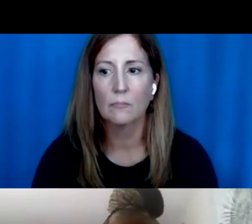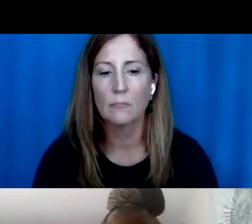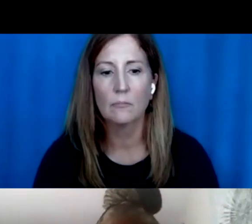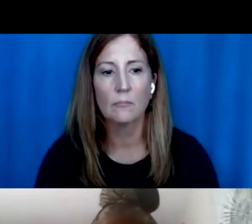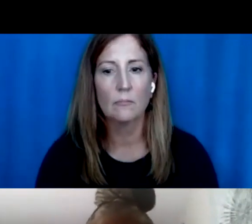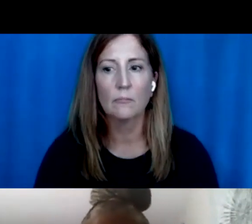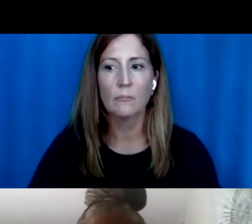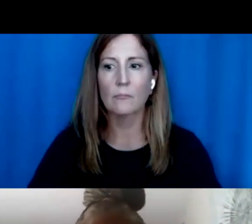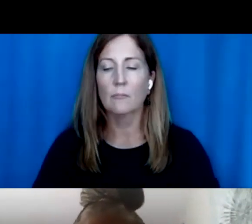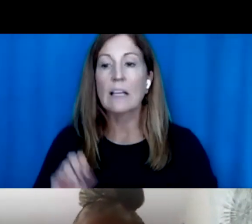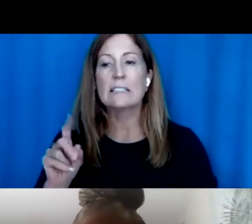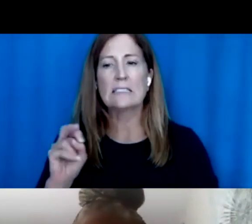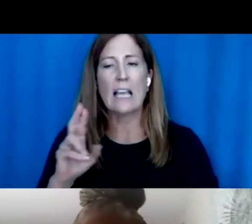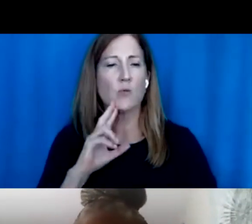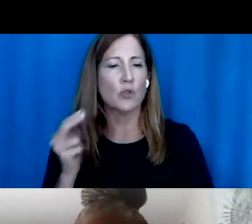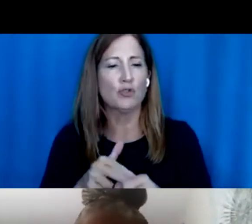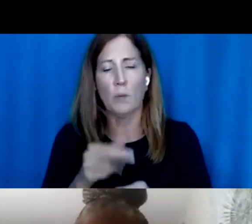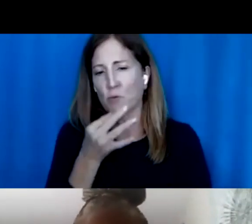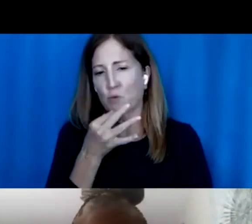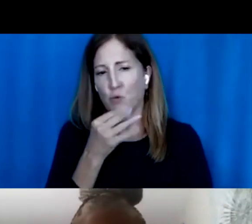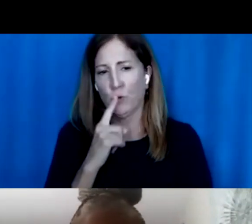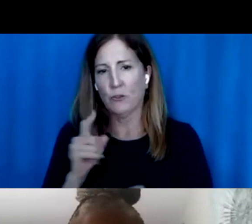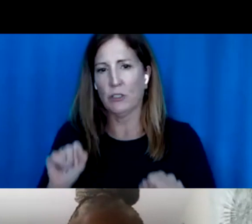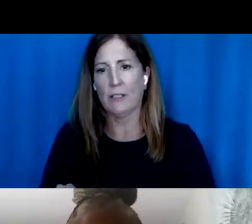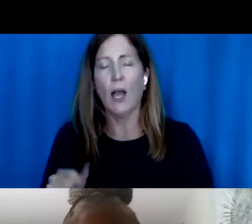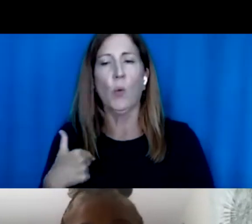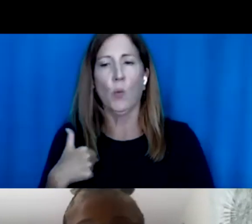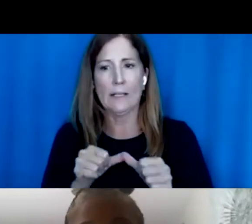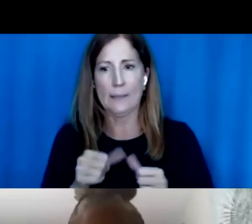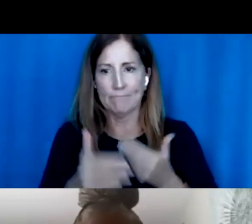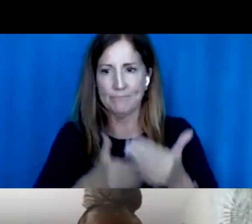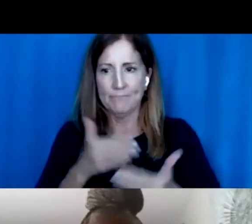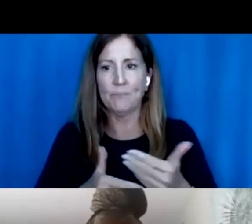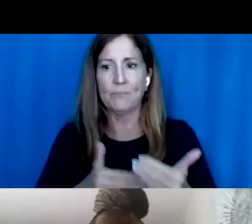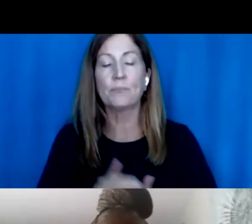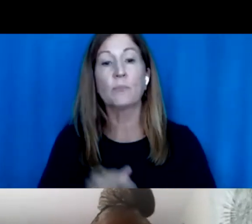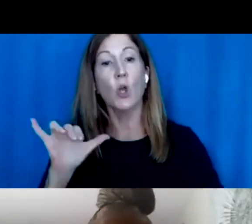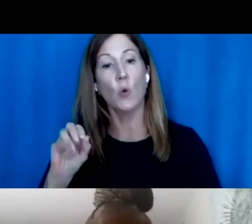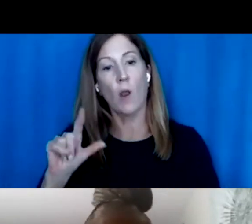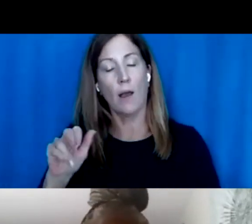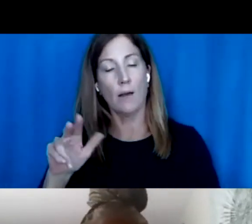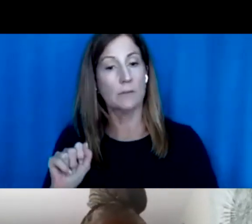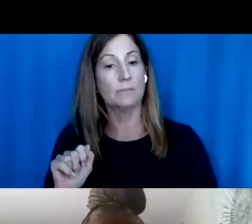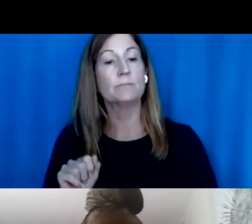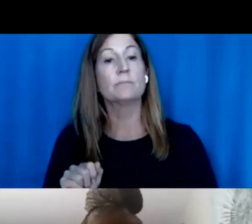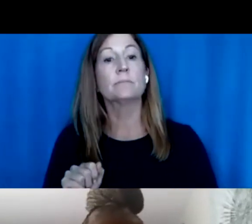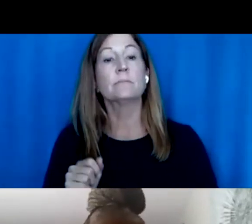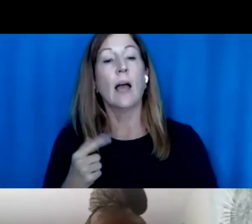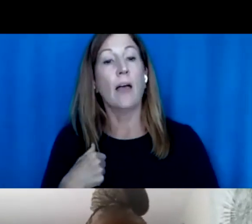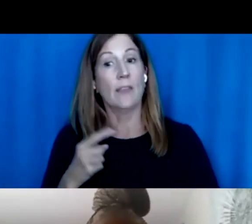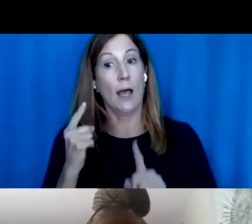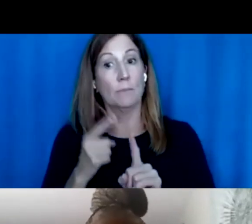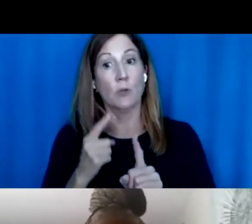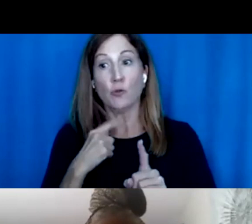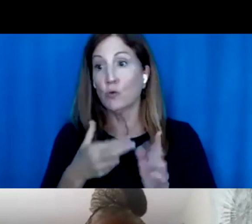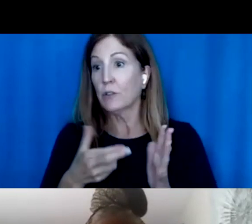Sandra jump in once she gets in, we'll keep it moving. Okay. So after reviewing the objective, do we have any questions